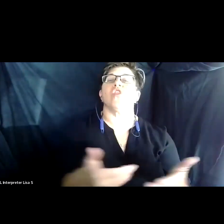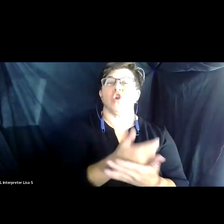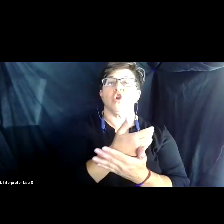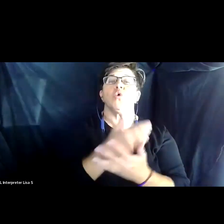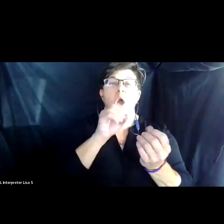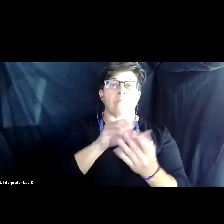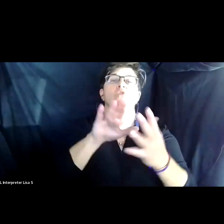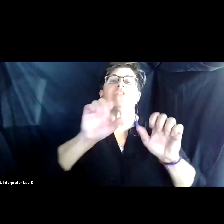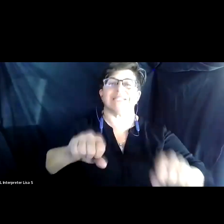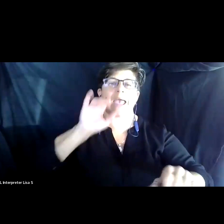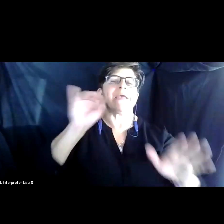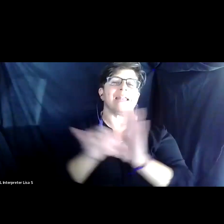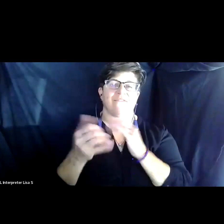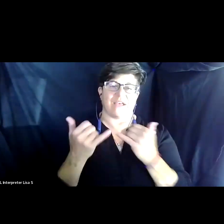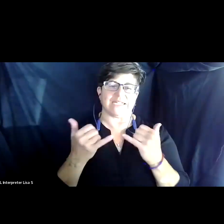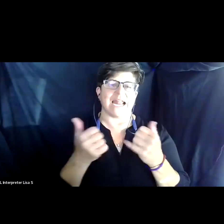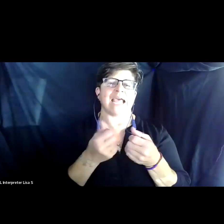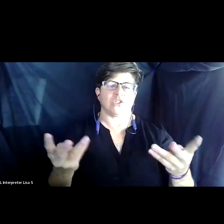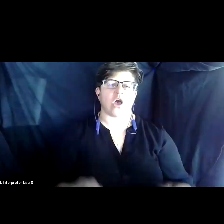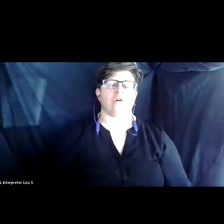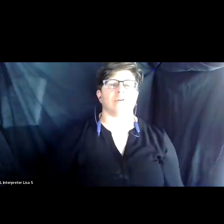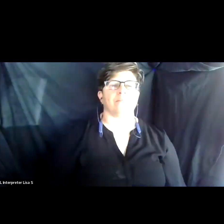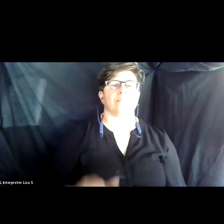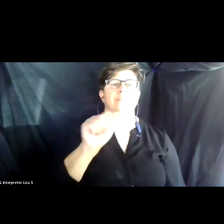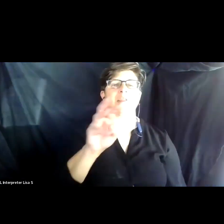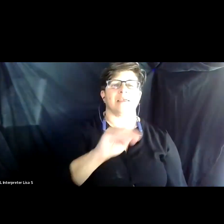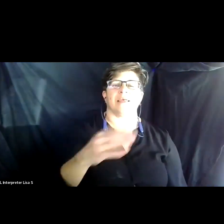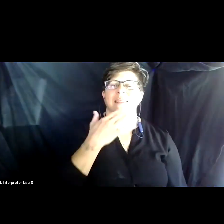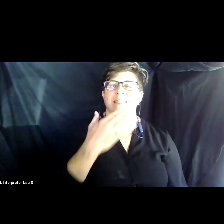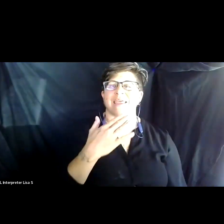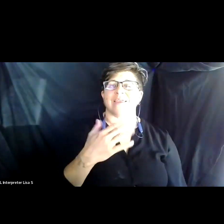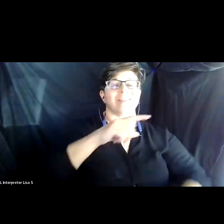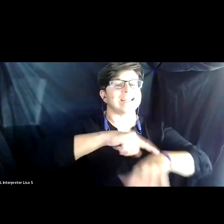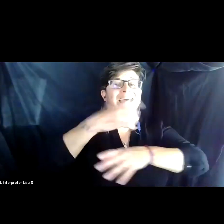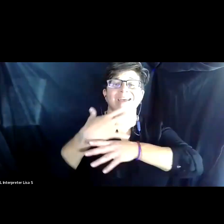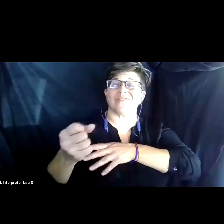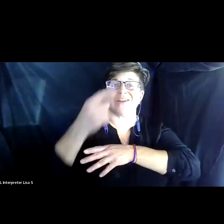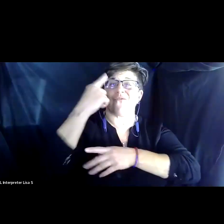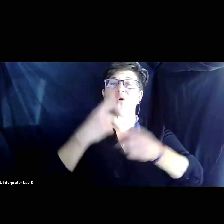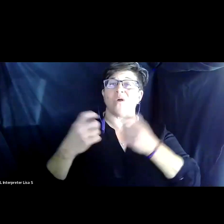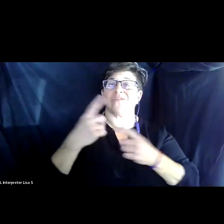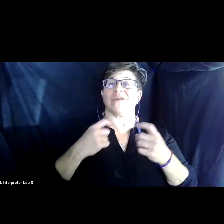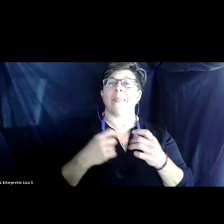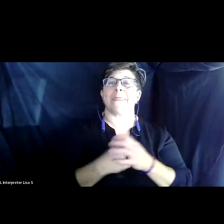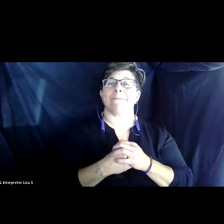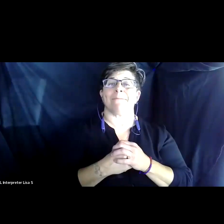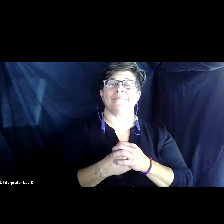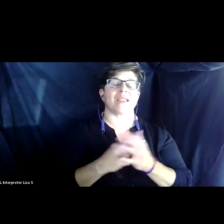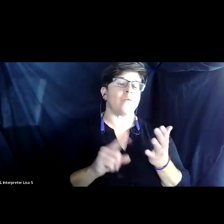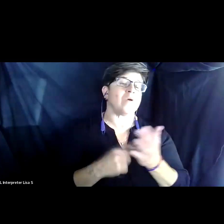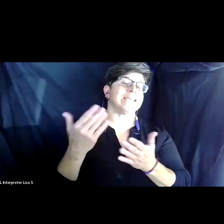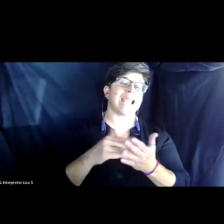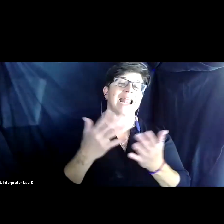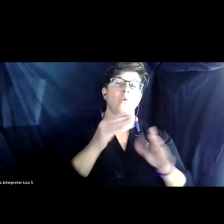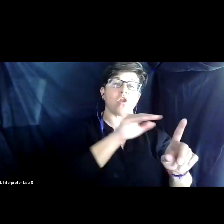Thank you, Dr. Vinyasa. We have run out of time for questions. But once again, I just want to